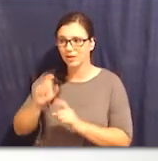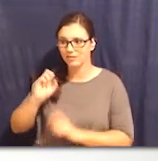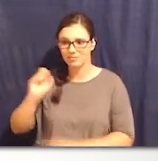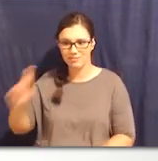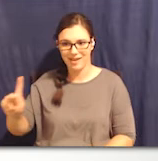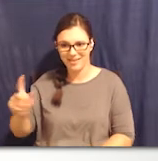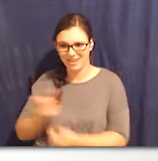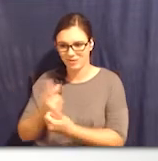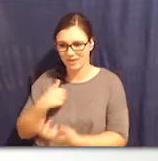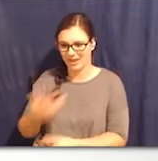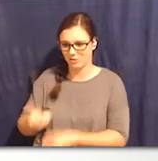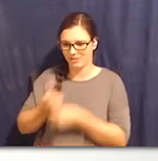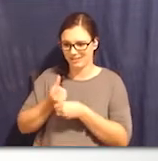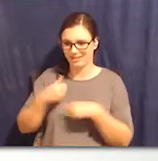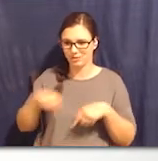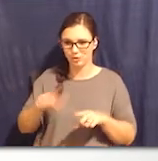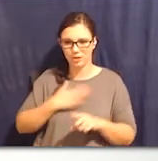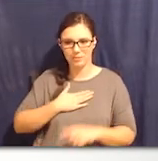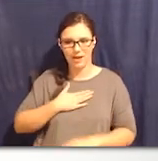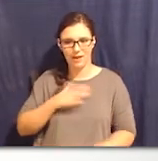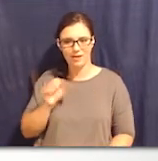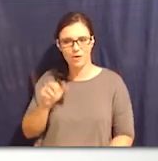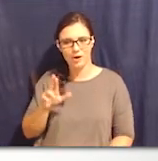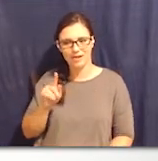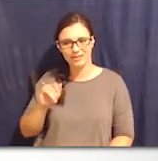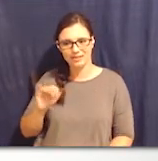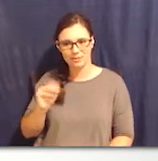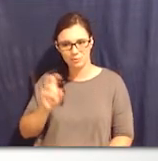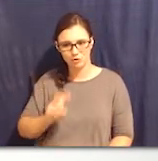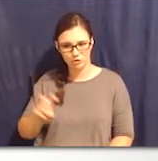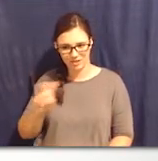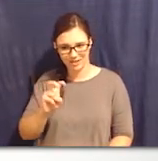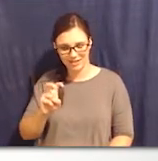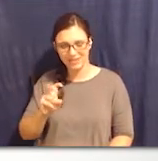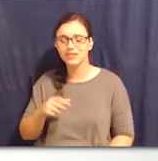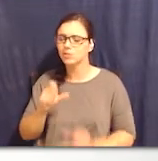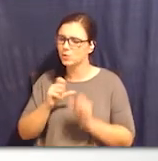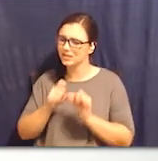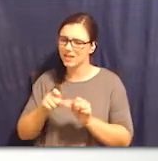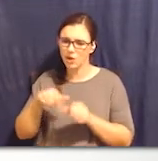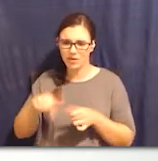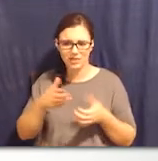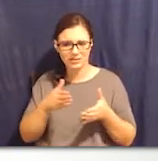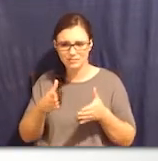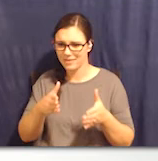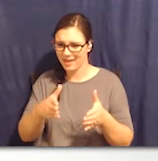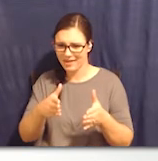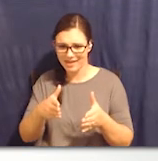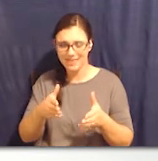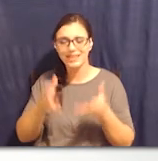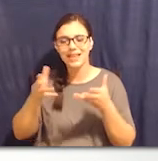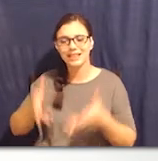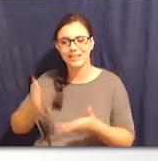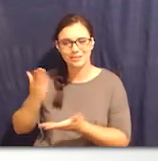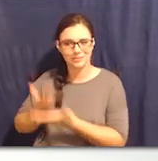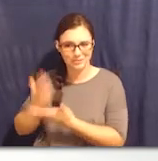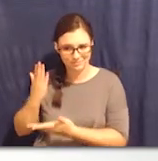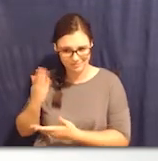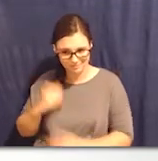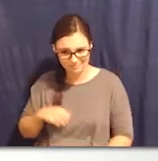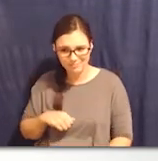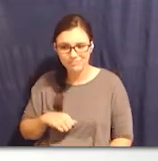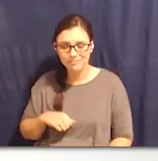and by my desire to give back everything I received during my autism journey. Let's stay on this